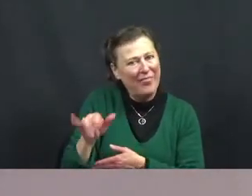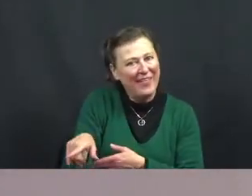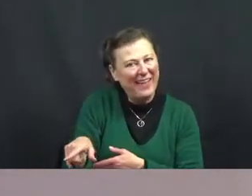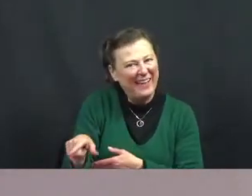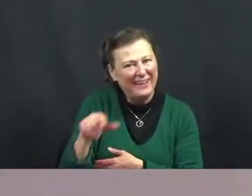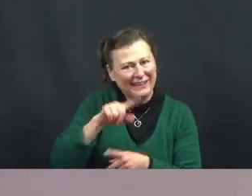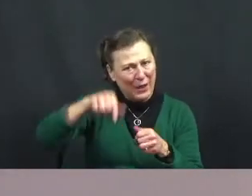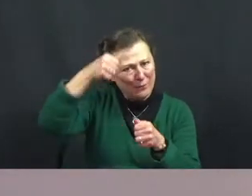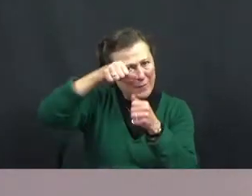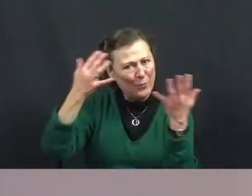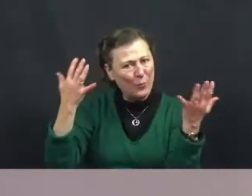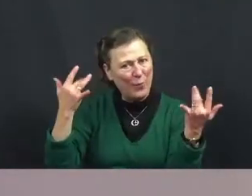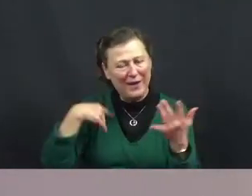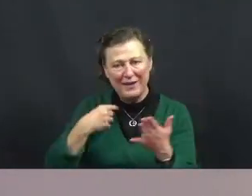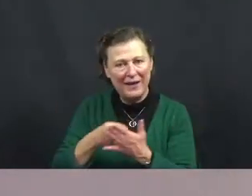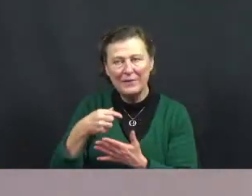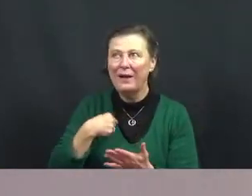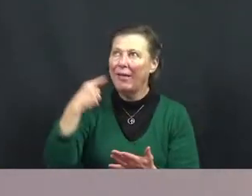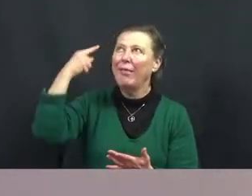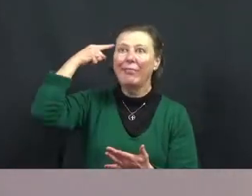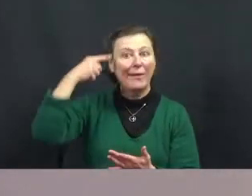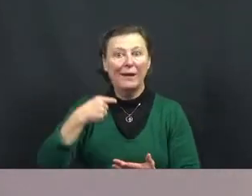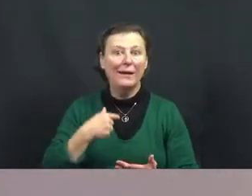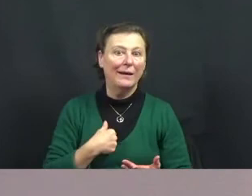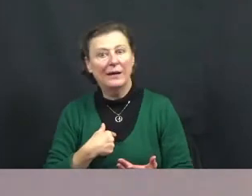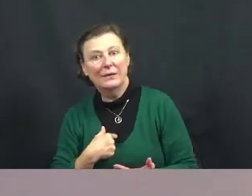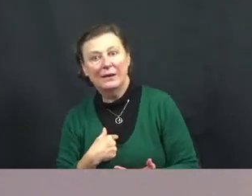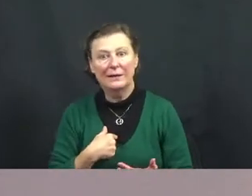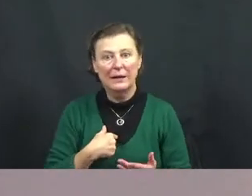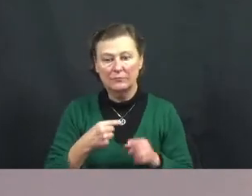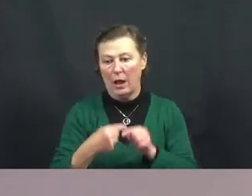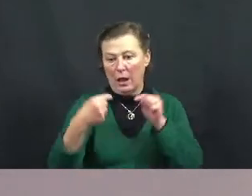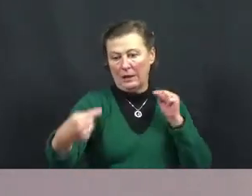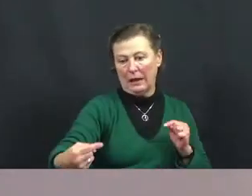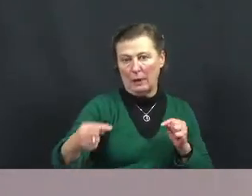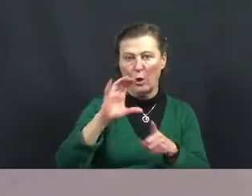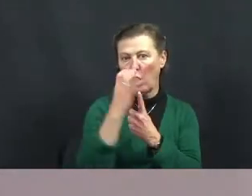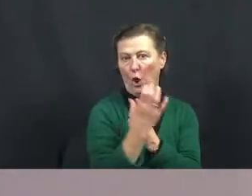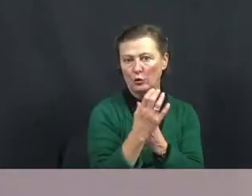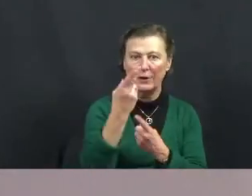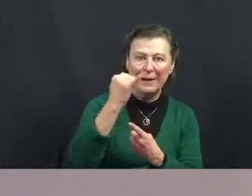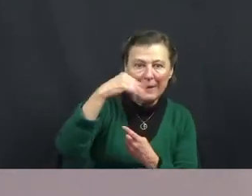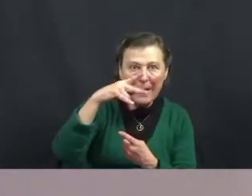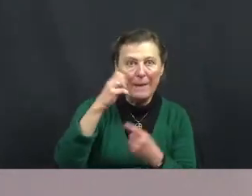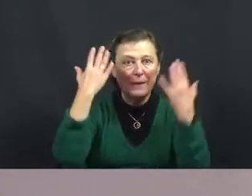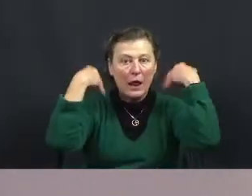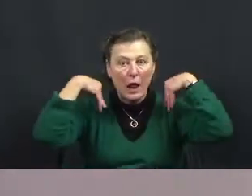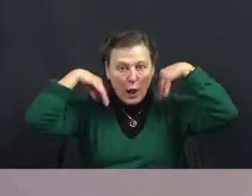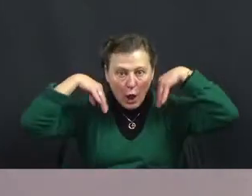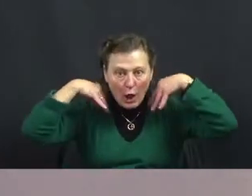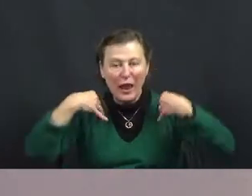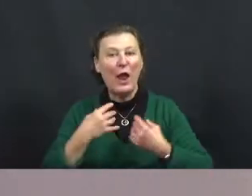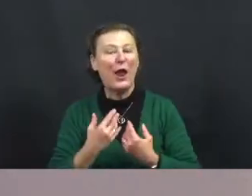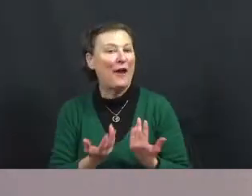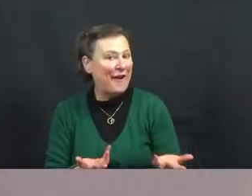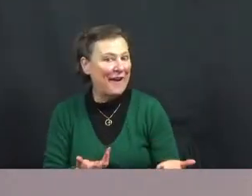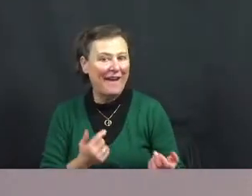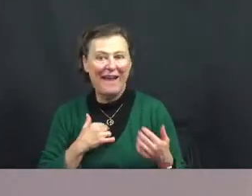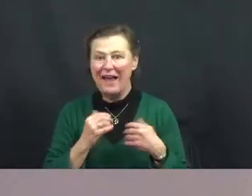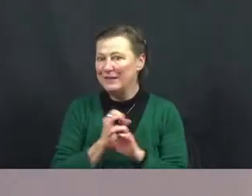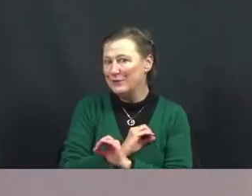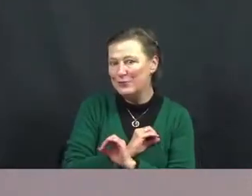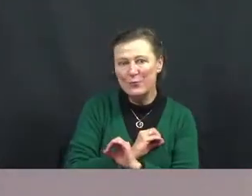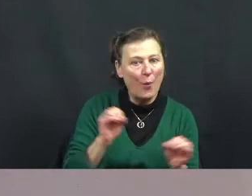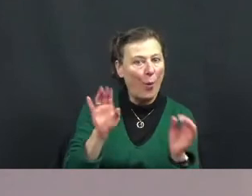remember why. I mean, I thought I was a countercultural hippie. My hair was down to there. I had